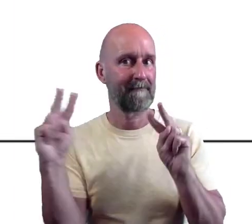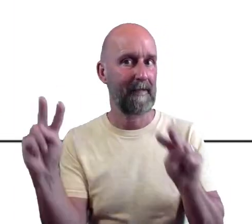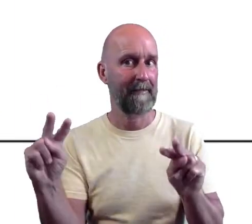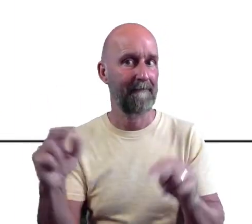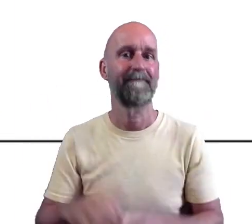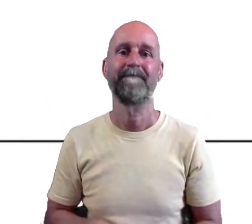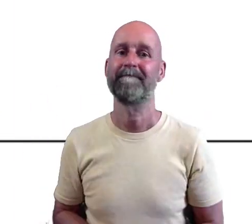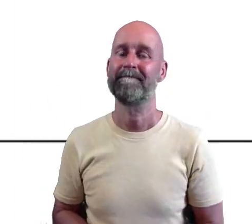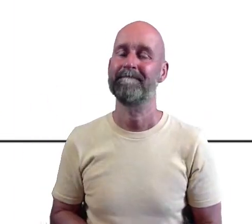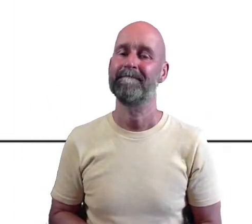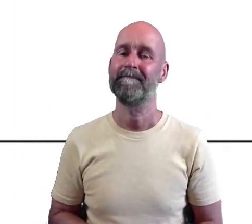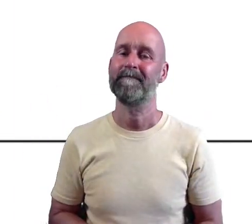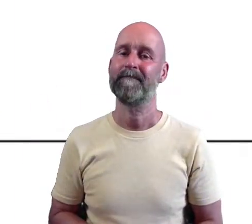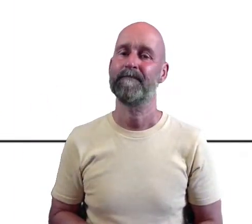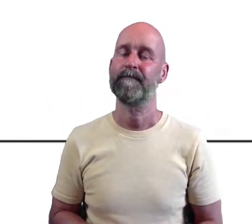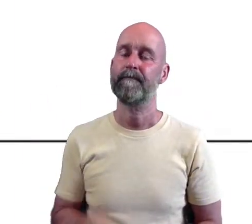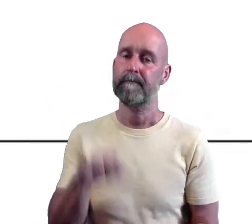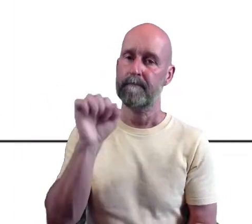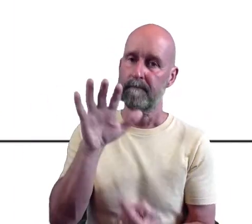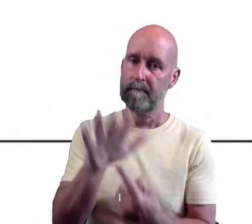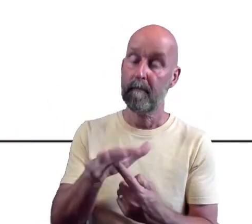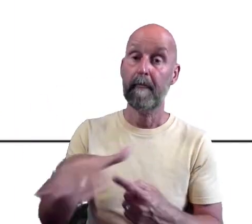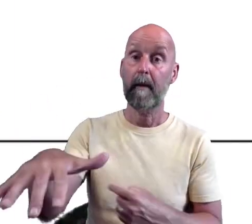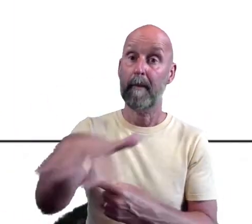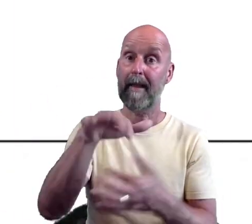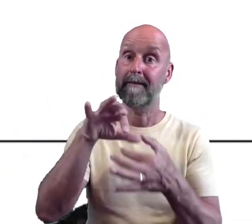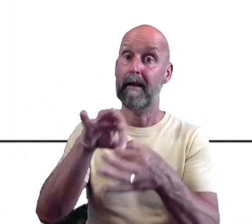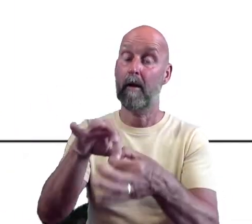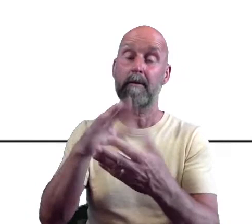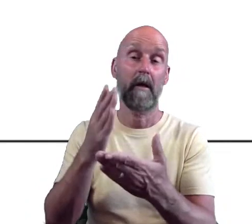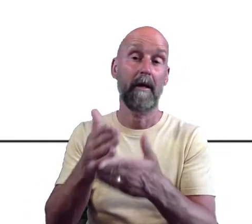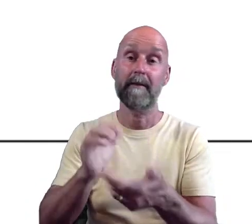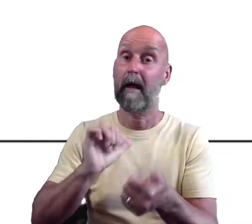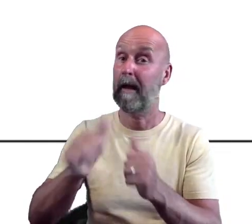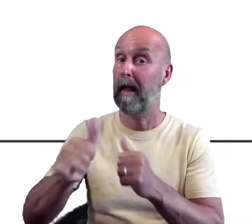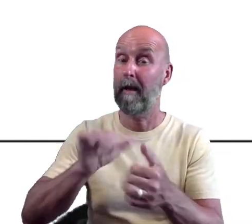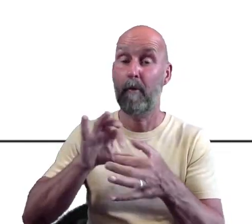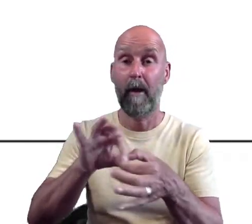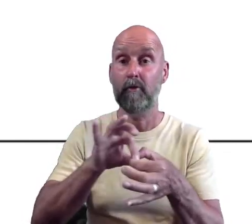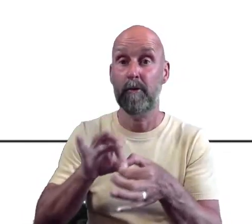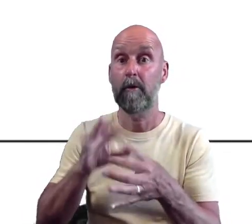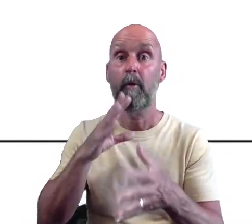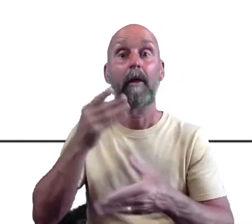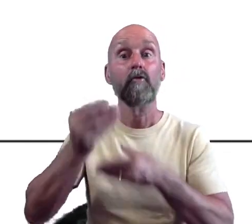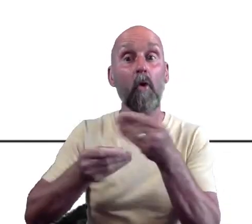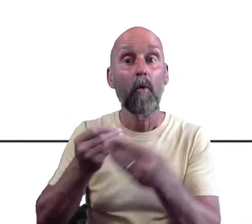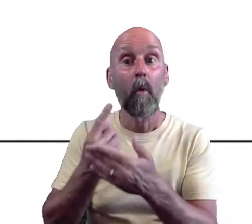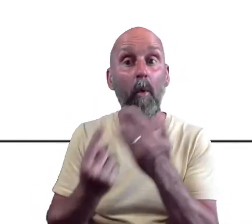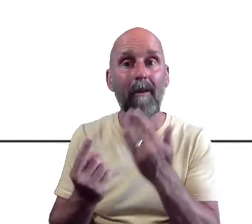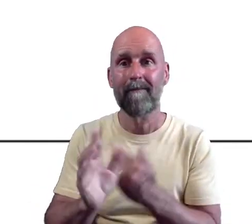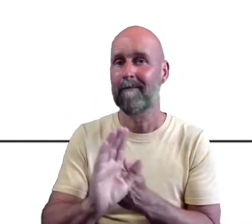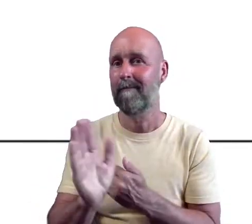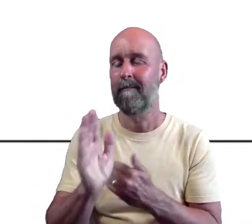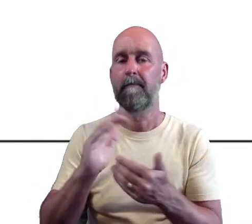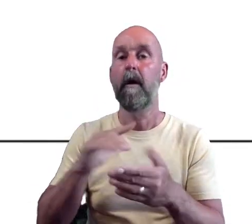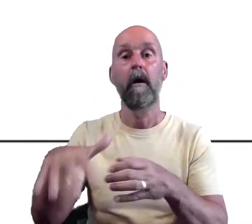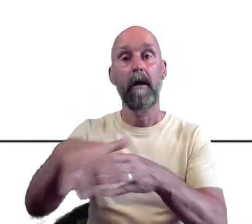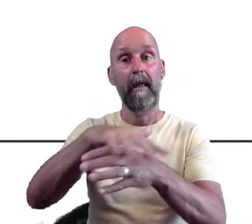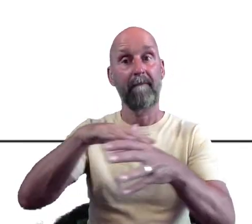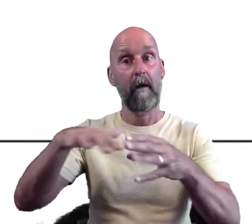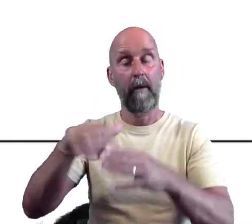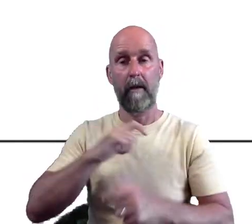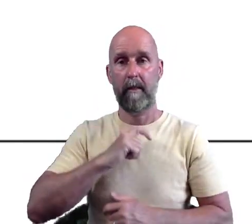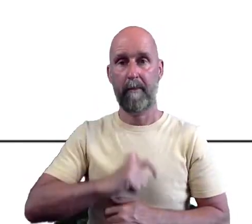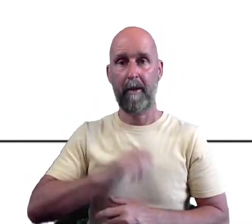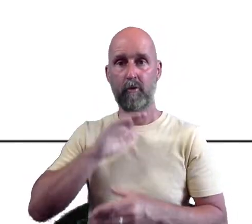So the key point here is that engaging with place is a collaboration. It's not just telling a story. So by creating an environment where the player's agency